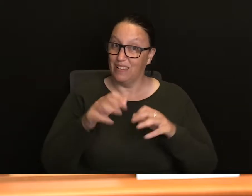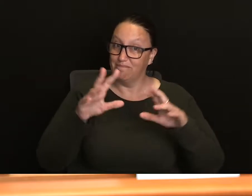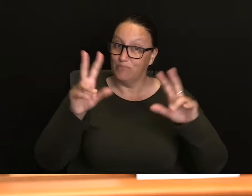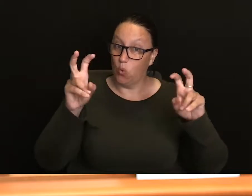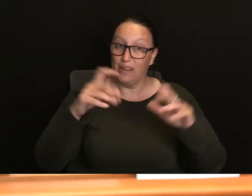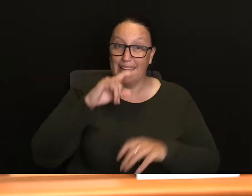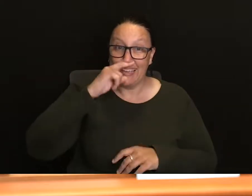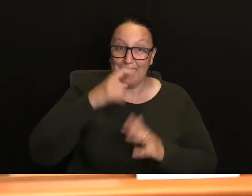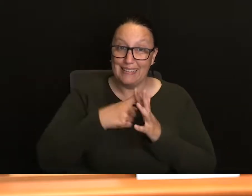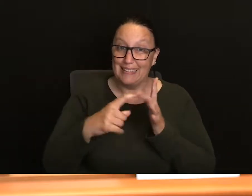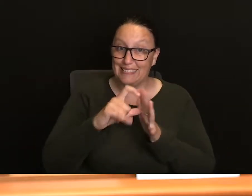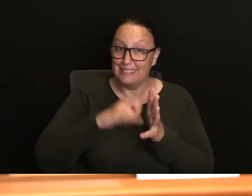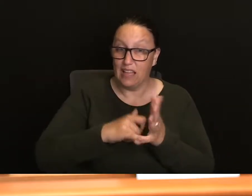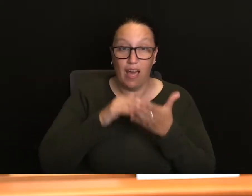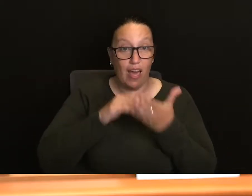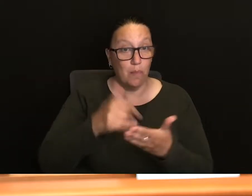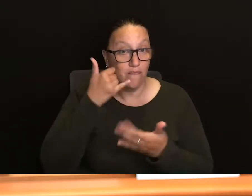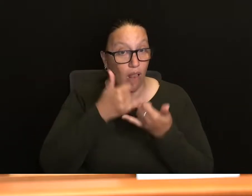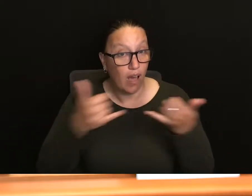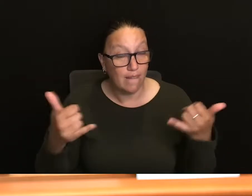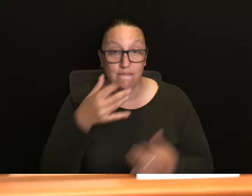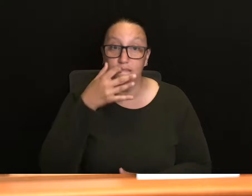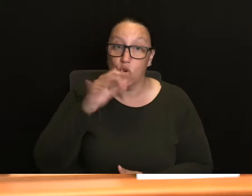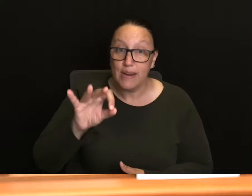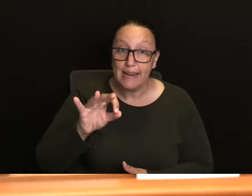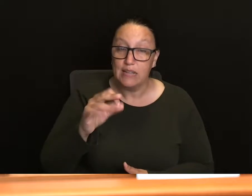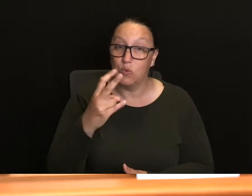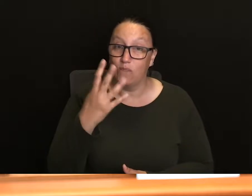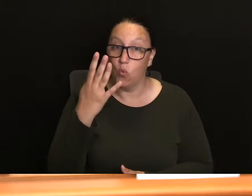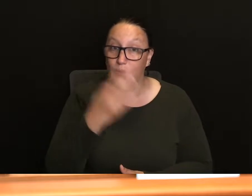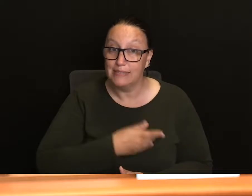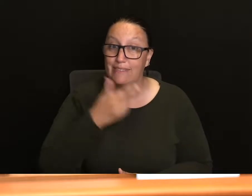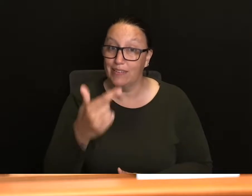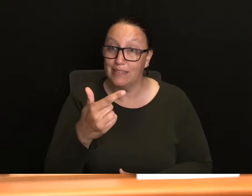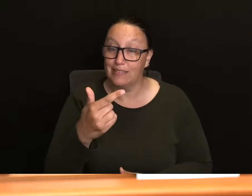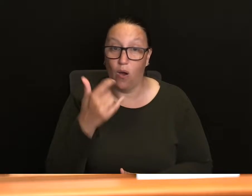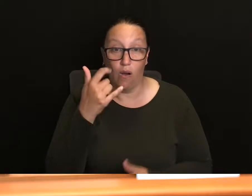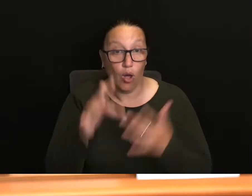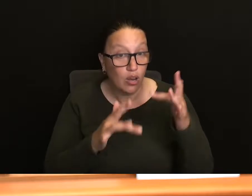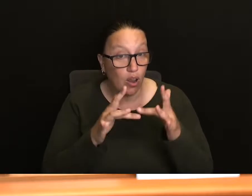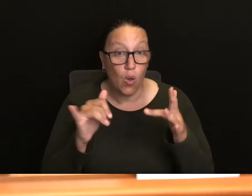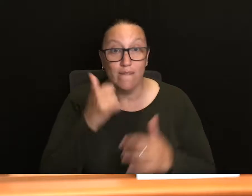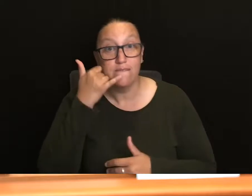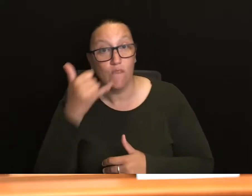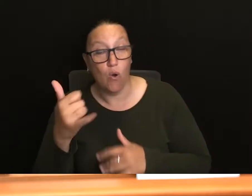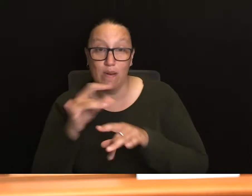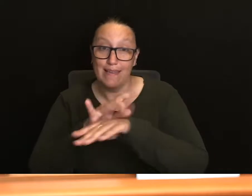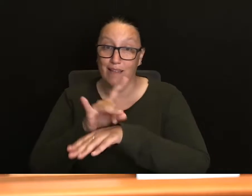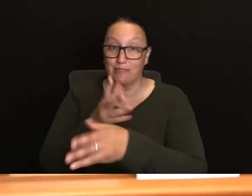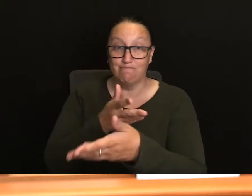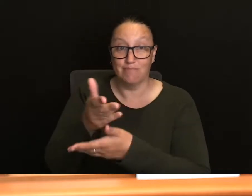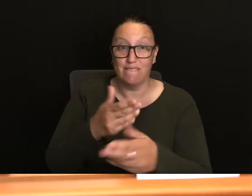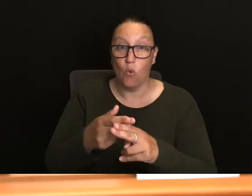the Kids Helpline, which is a free, confidential, 24/7 online phone counselling service for young people aged 5 to